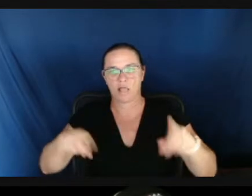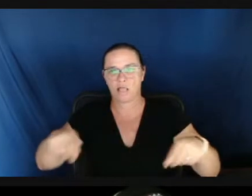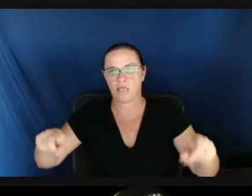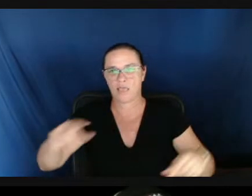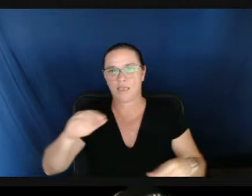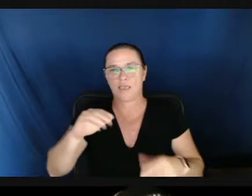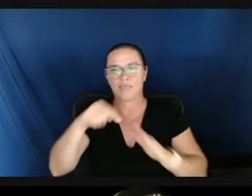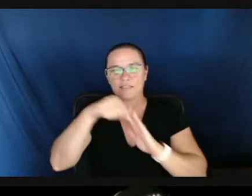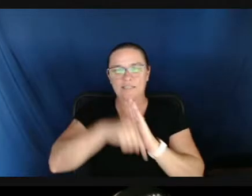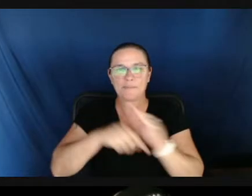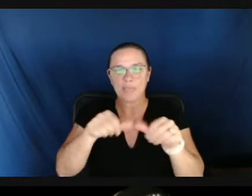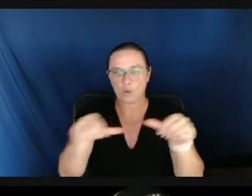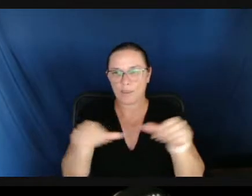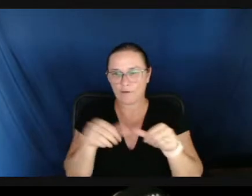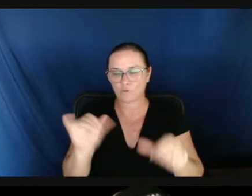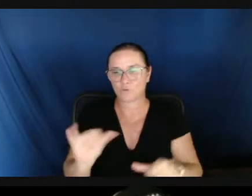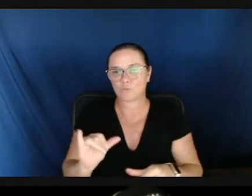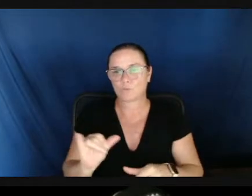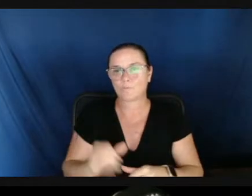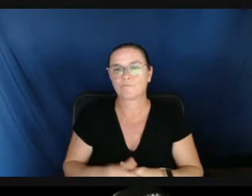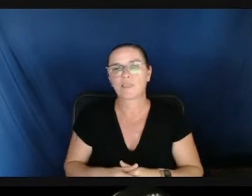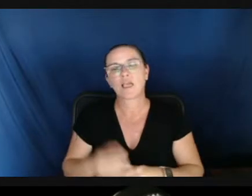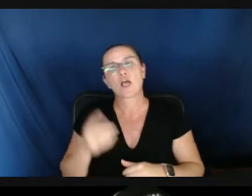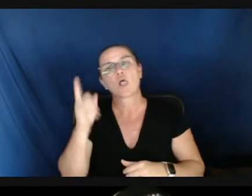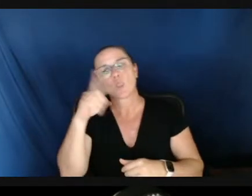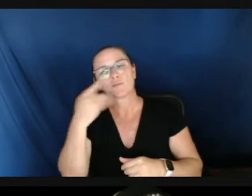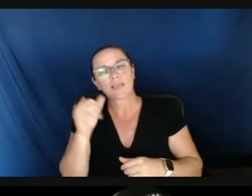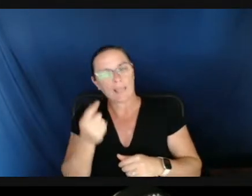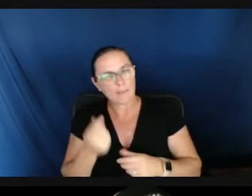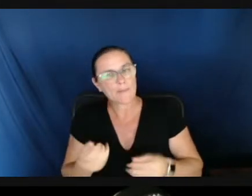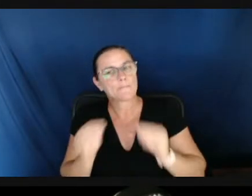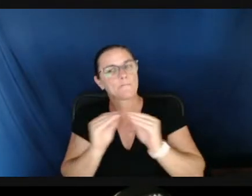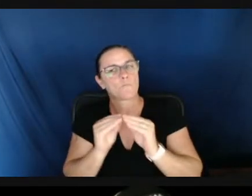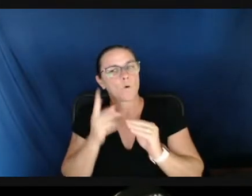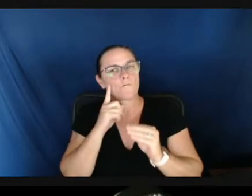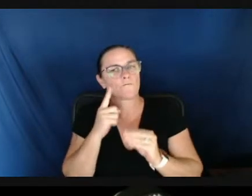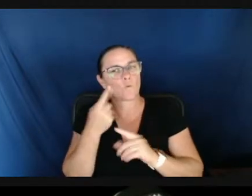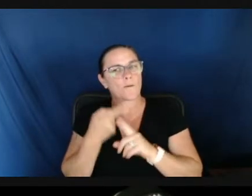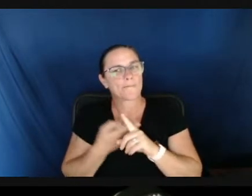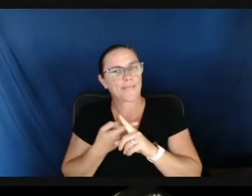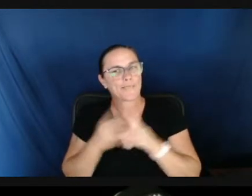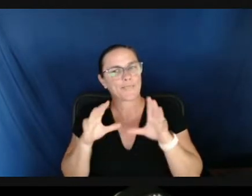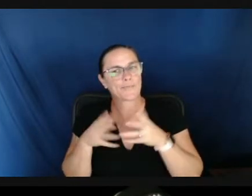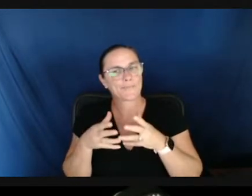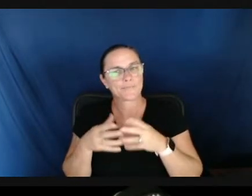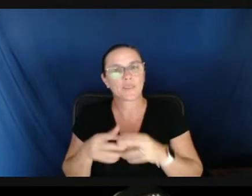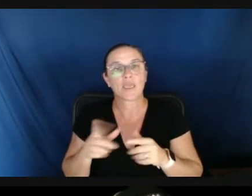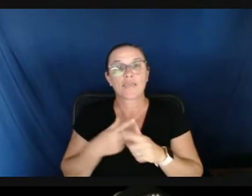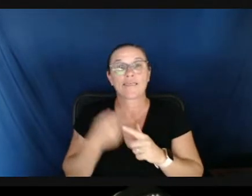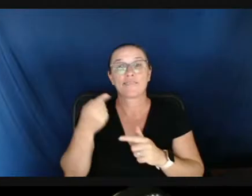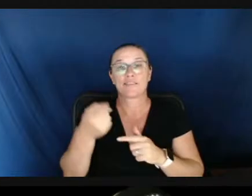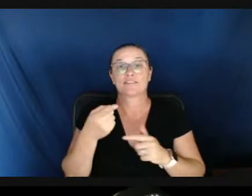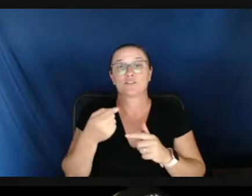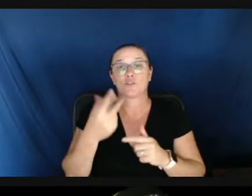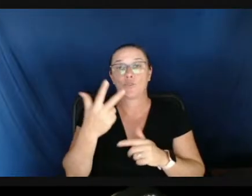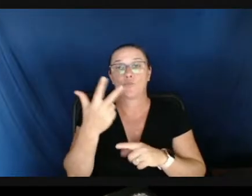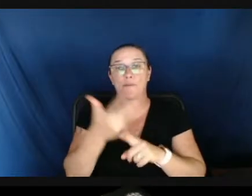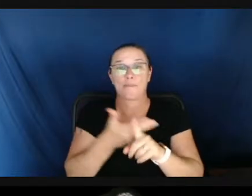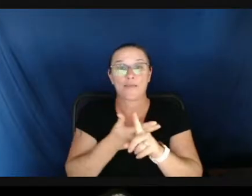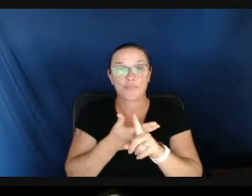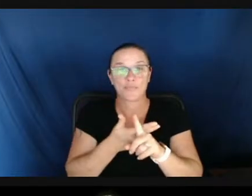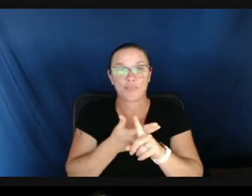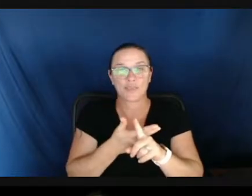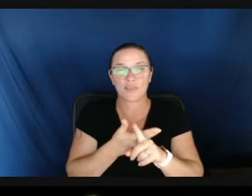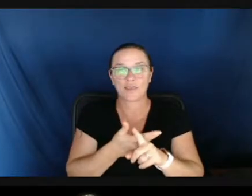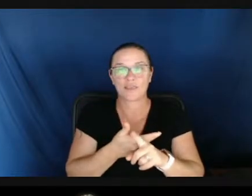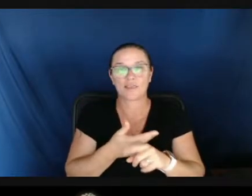well. So those look like there's a little bit more there for the last month. And then here's our 3-month tilt. And so when I said that the peaks were